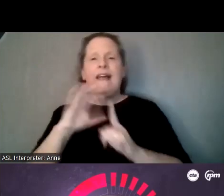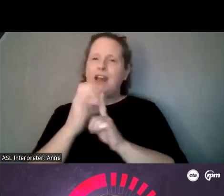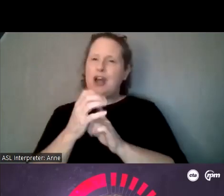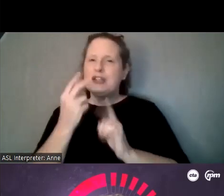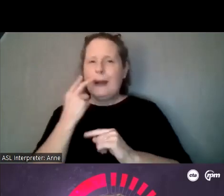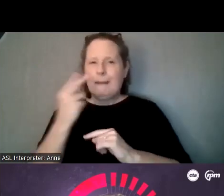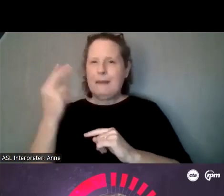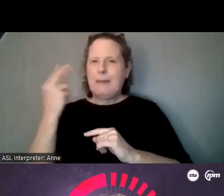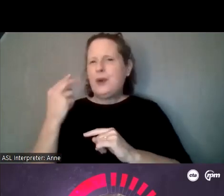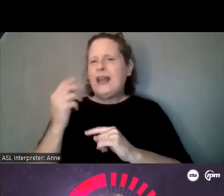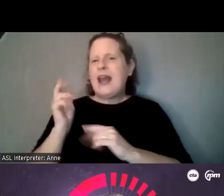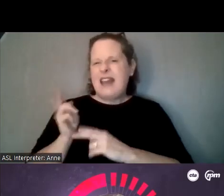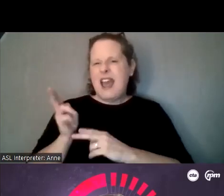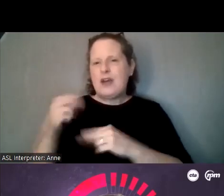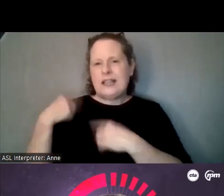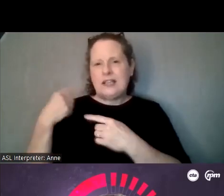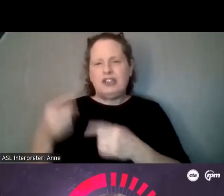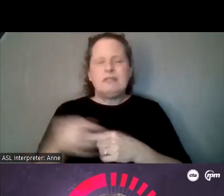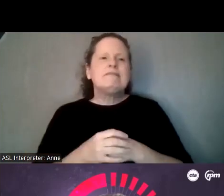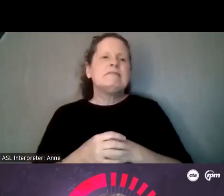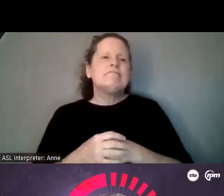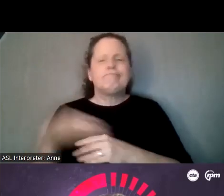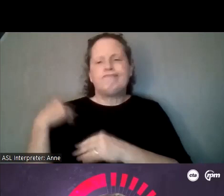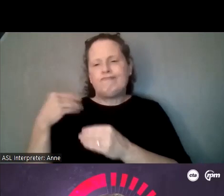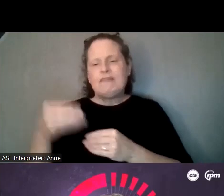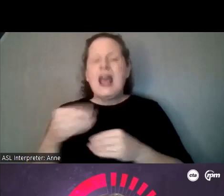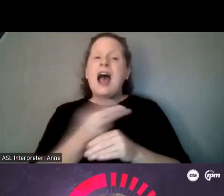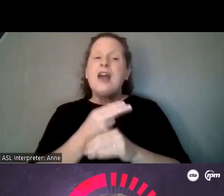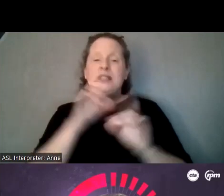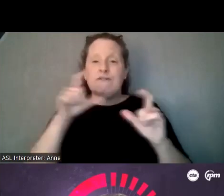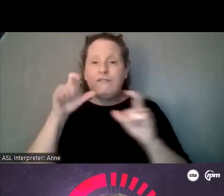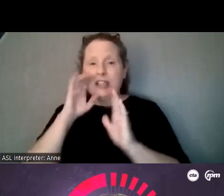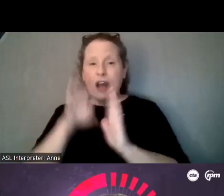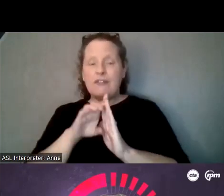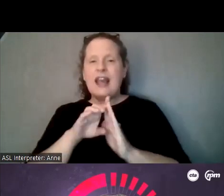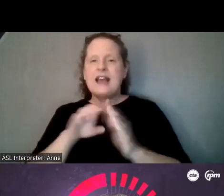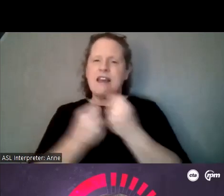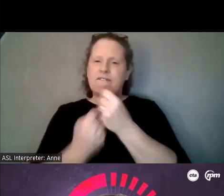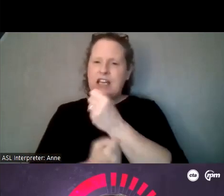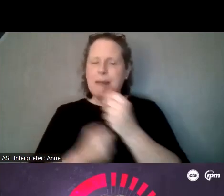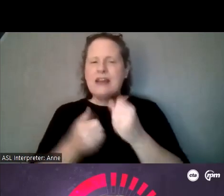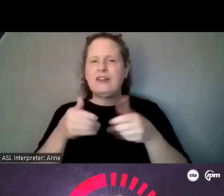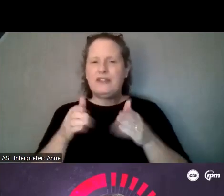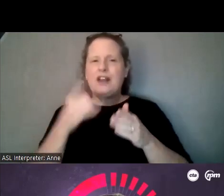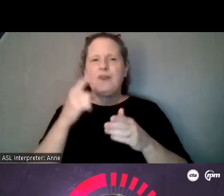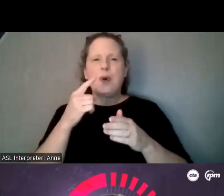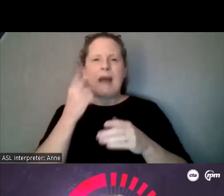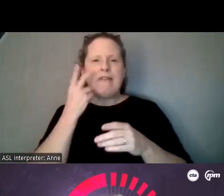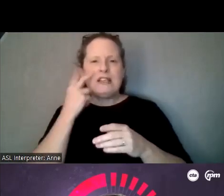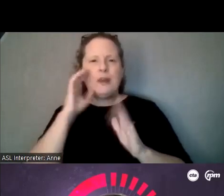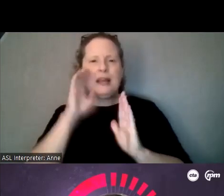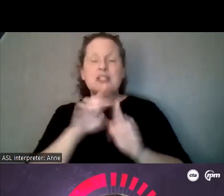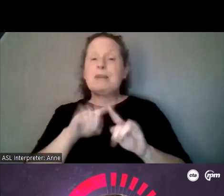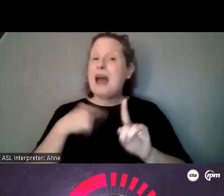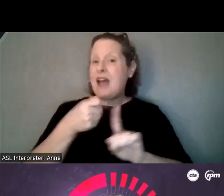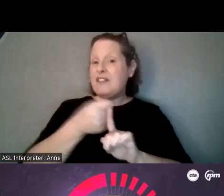cultural heritage. I use photography as a fundamental vehicle for my visual languages. However, I have expanded it